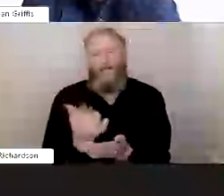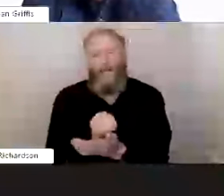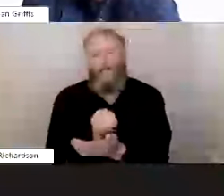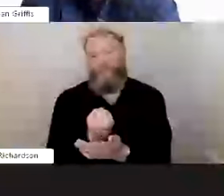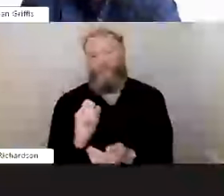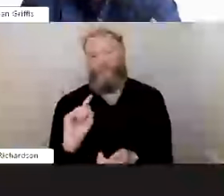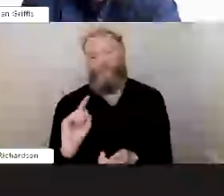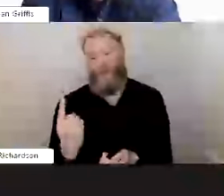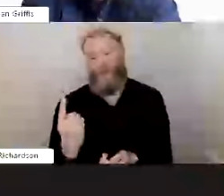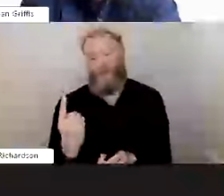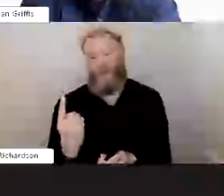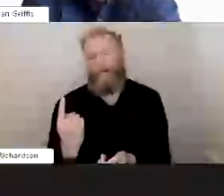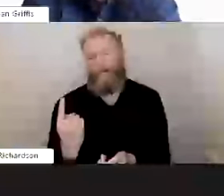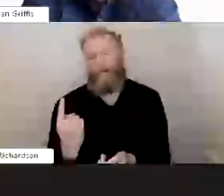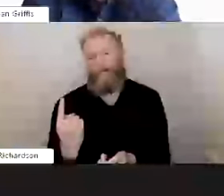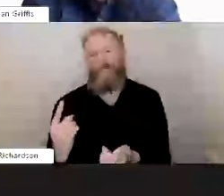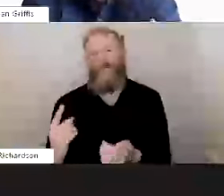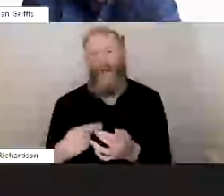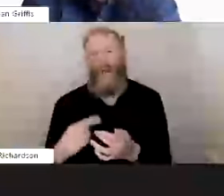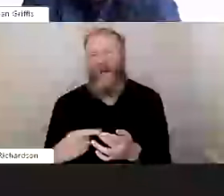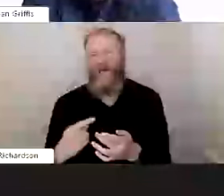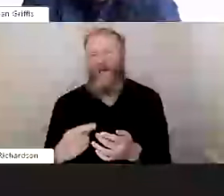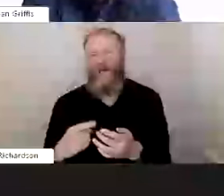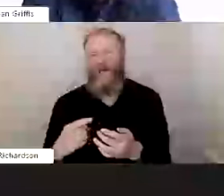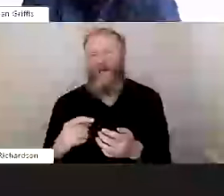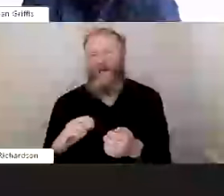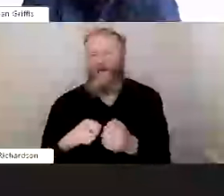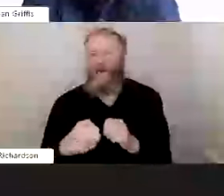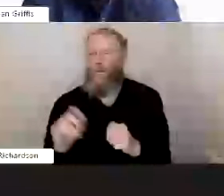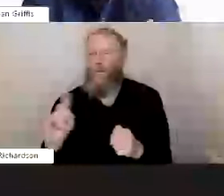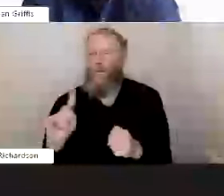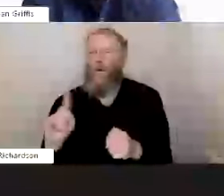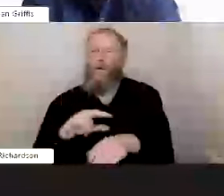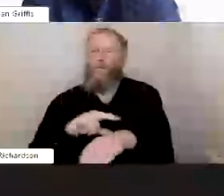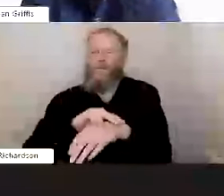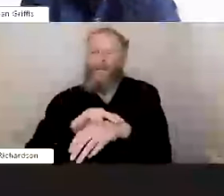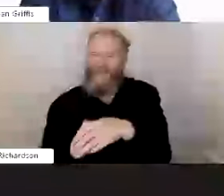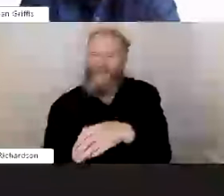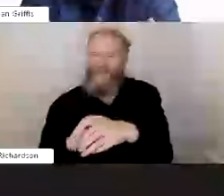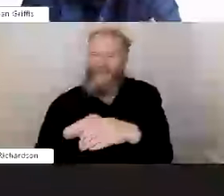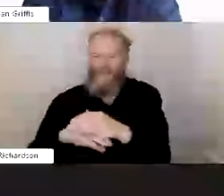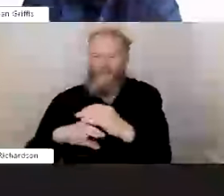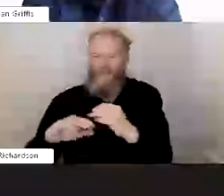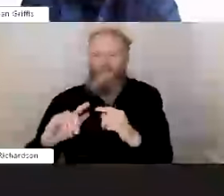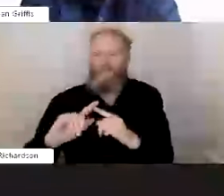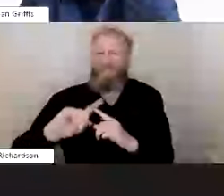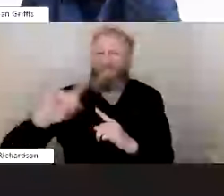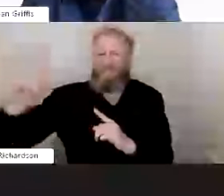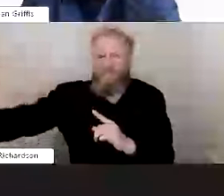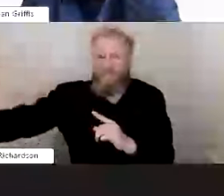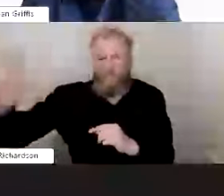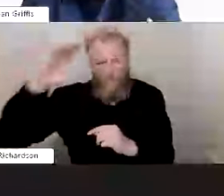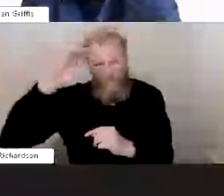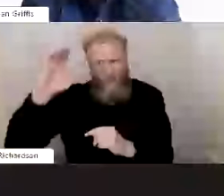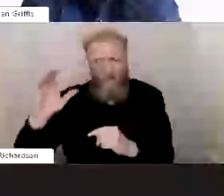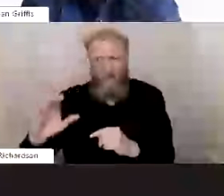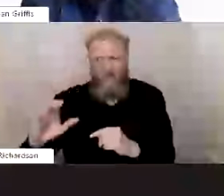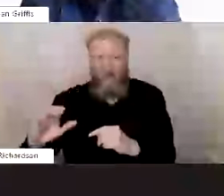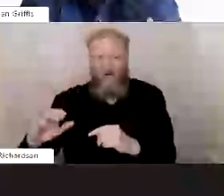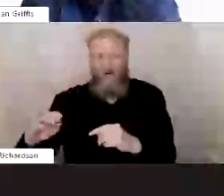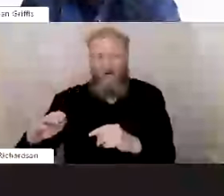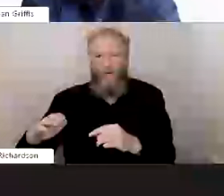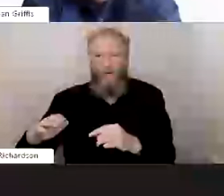The other challenge as well is police in in regional remote communities, and I do have